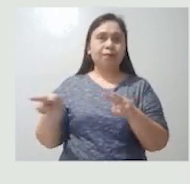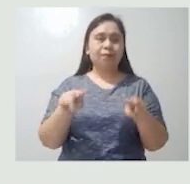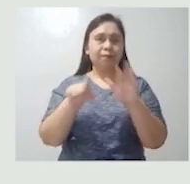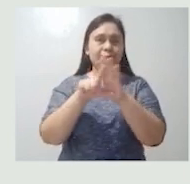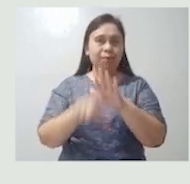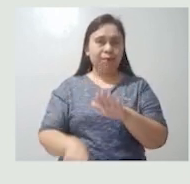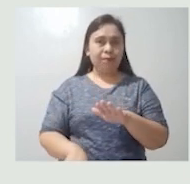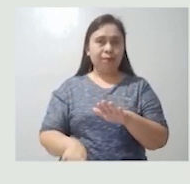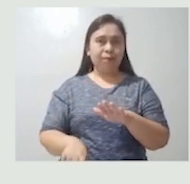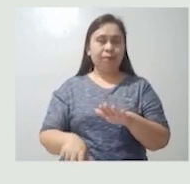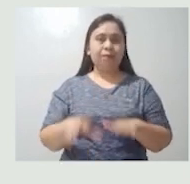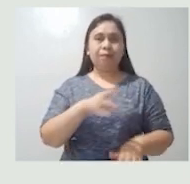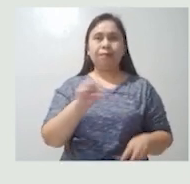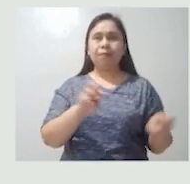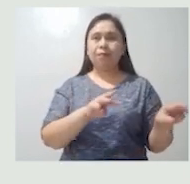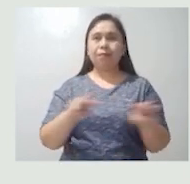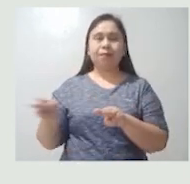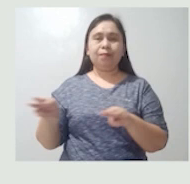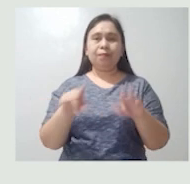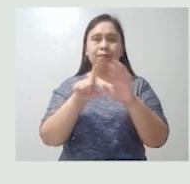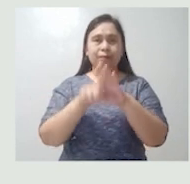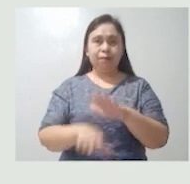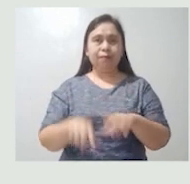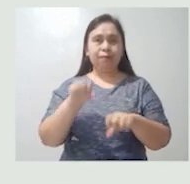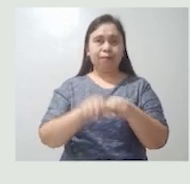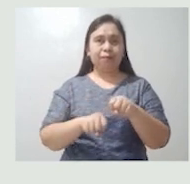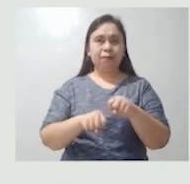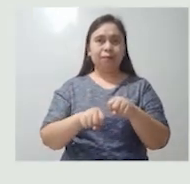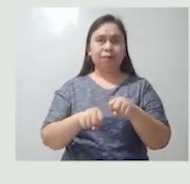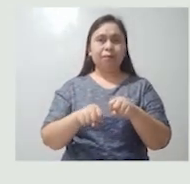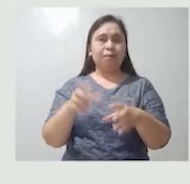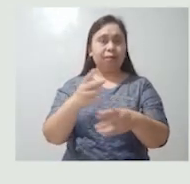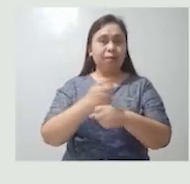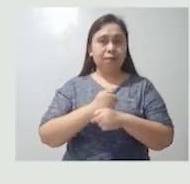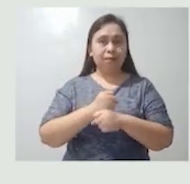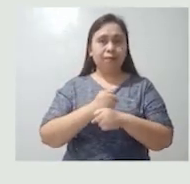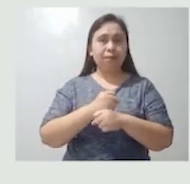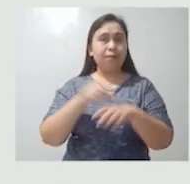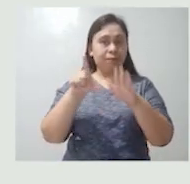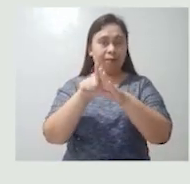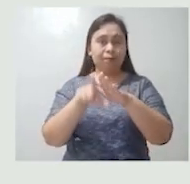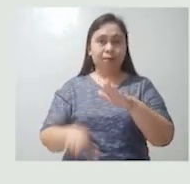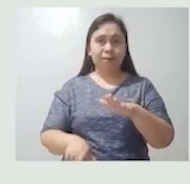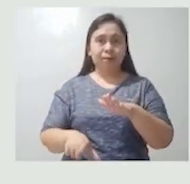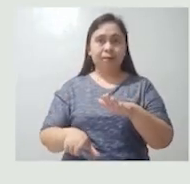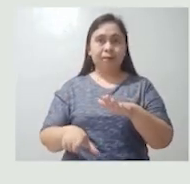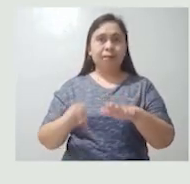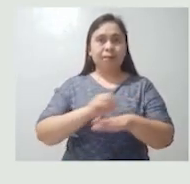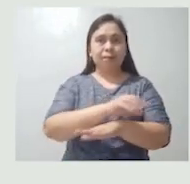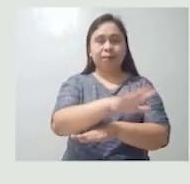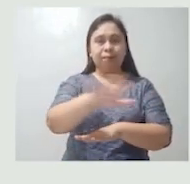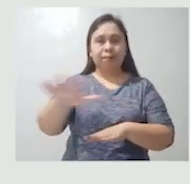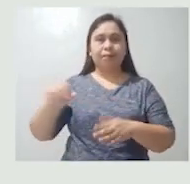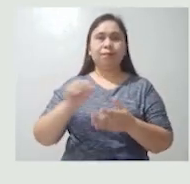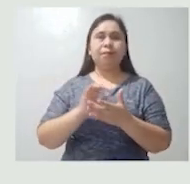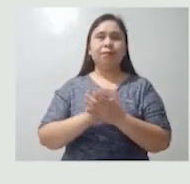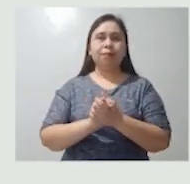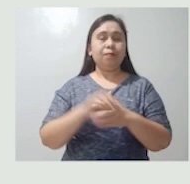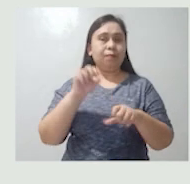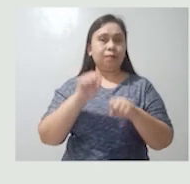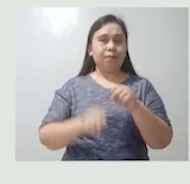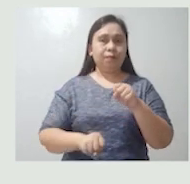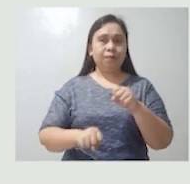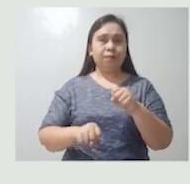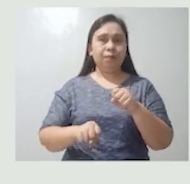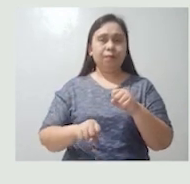move less. Thus, they take up less space. These spaces between particles become less. Therefore,